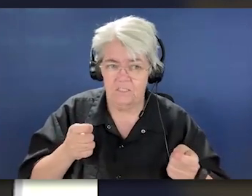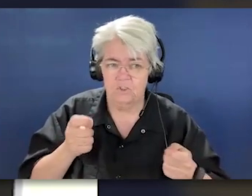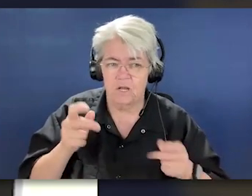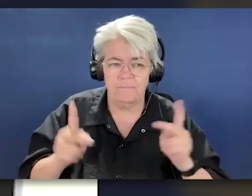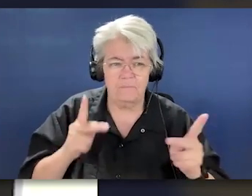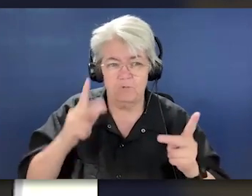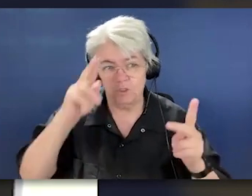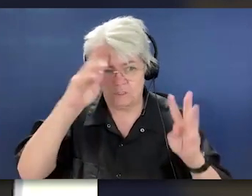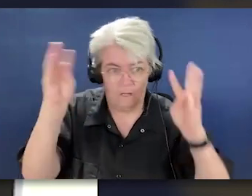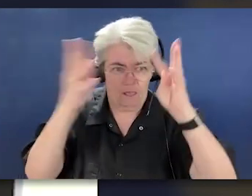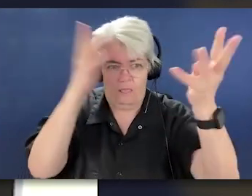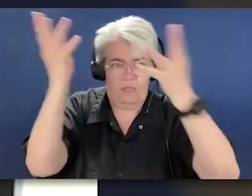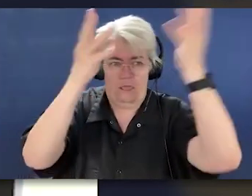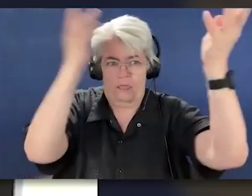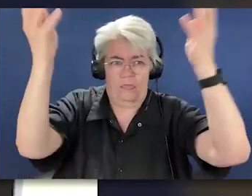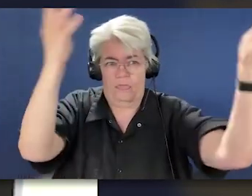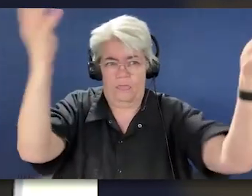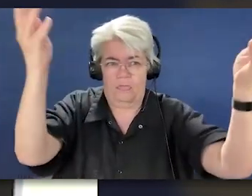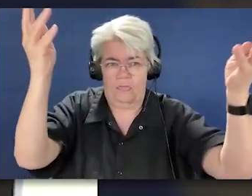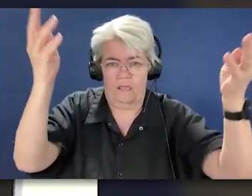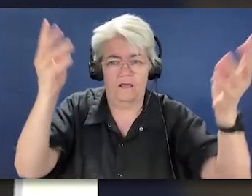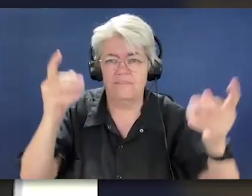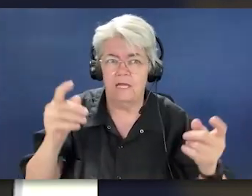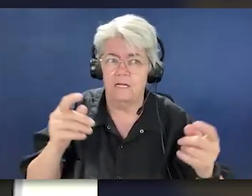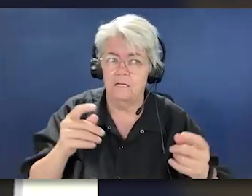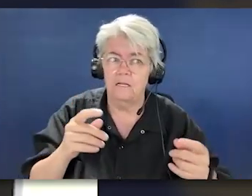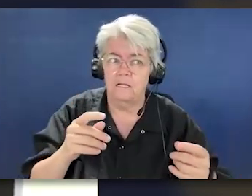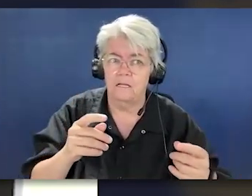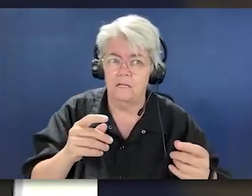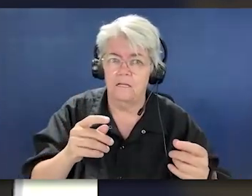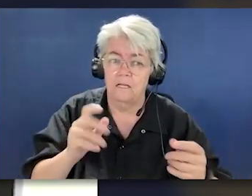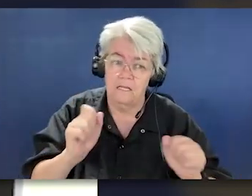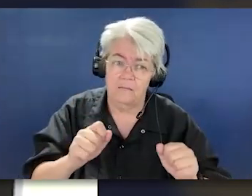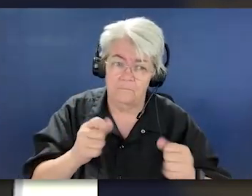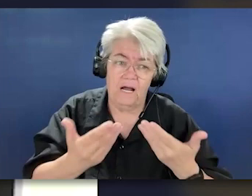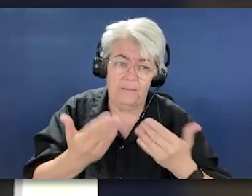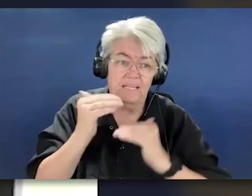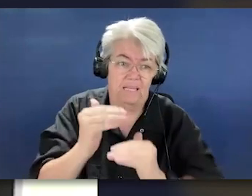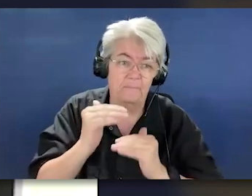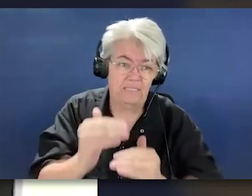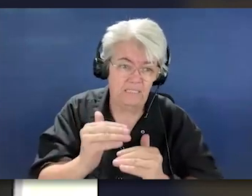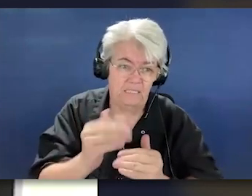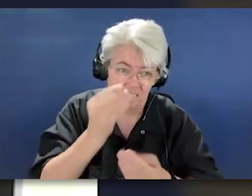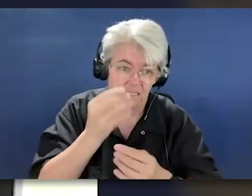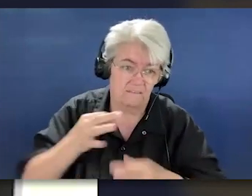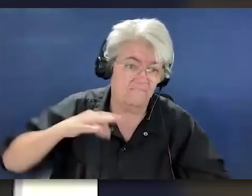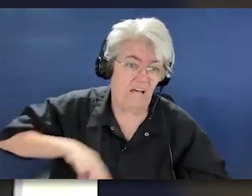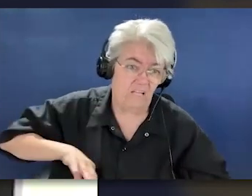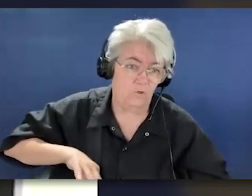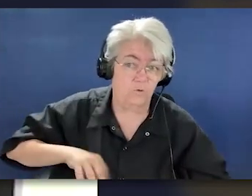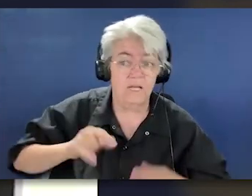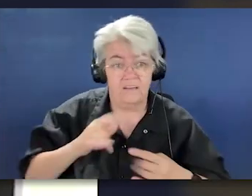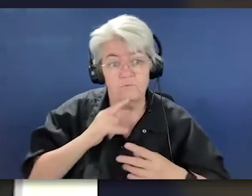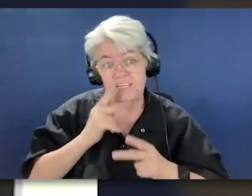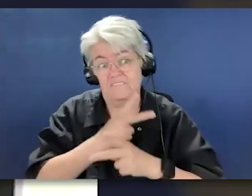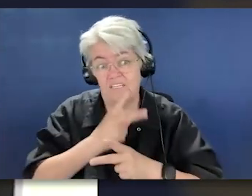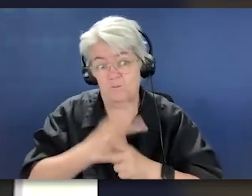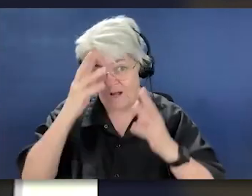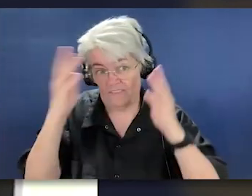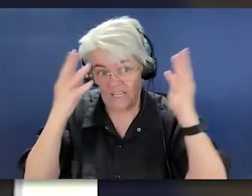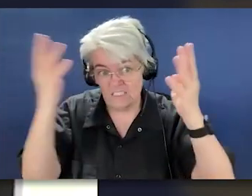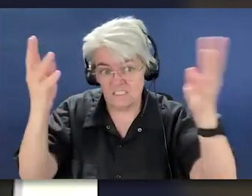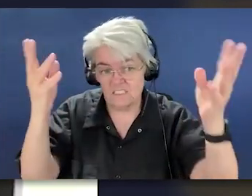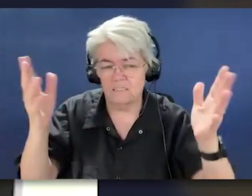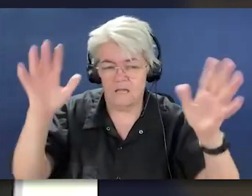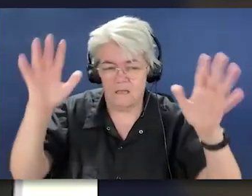be somewhat limiting. If we can figure that out, it may be very different.